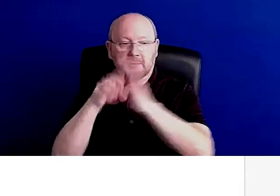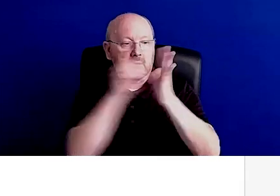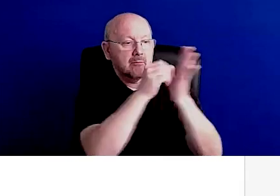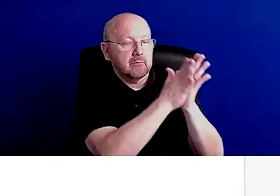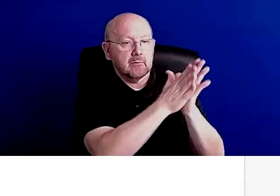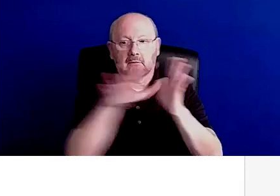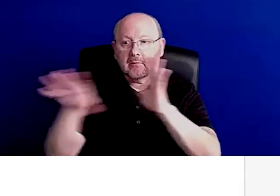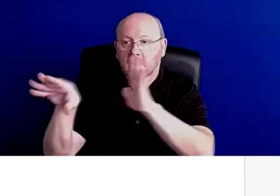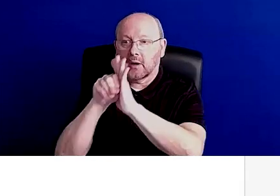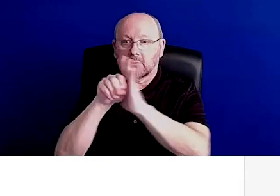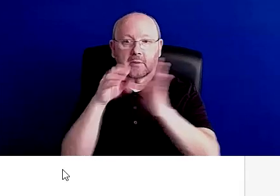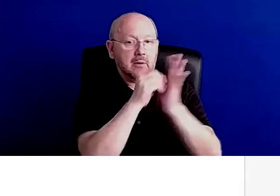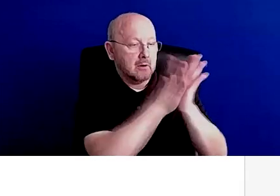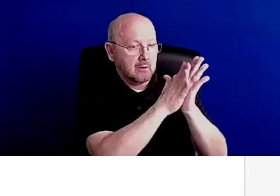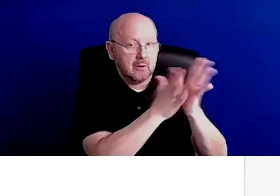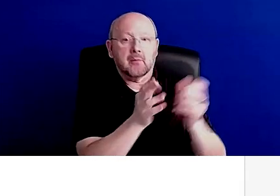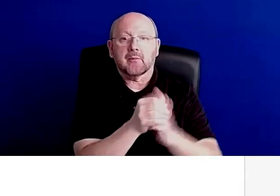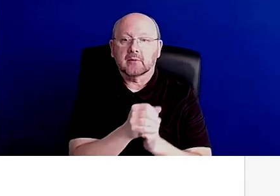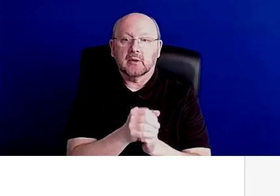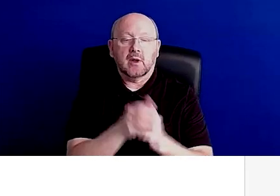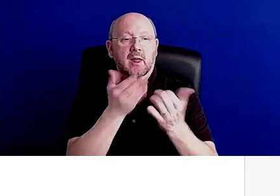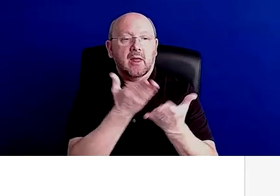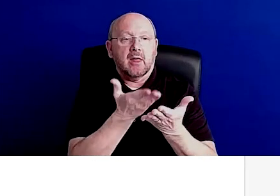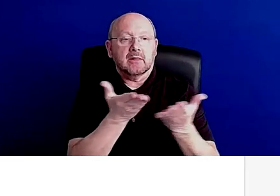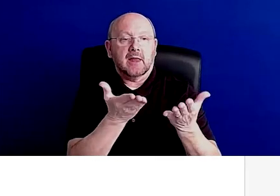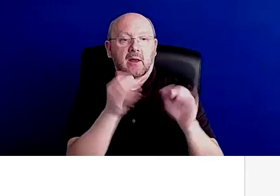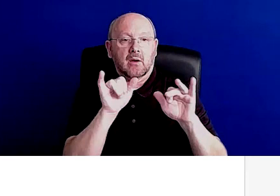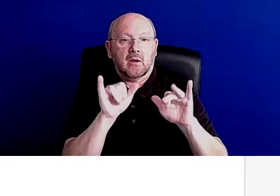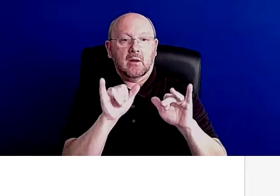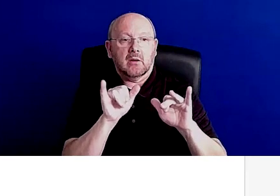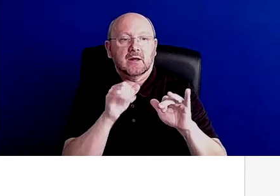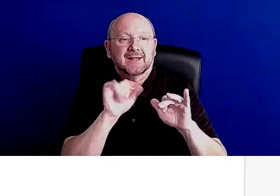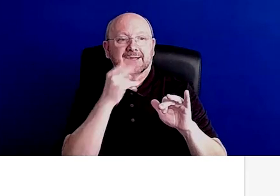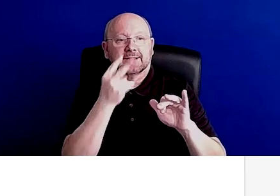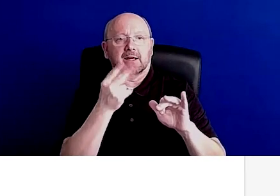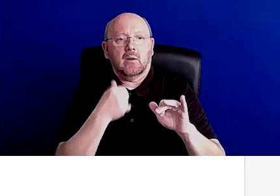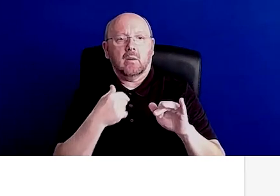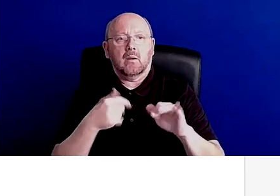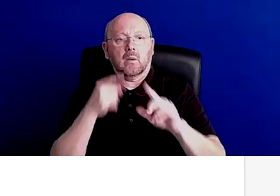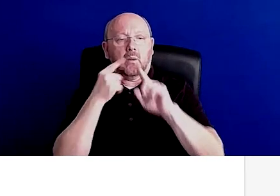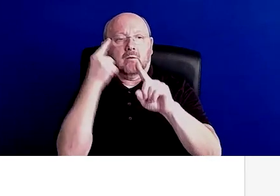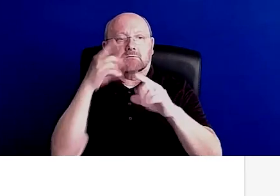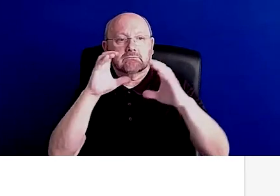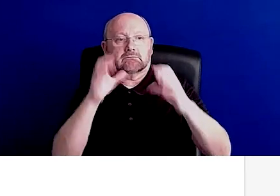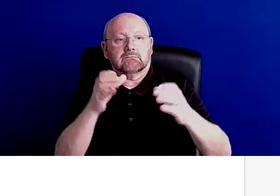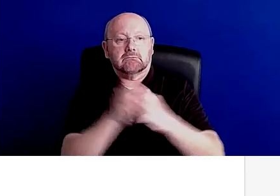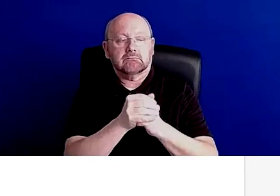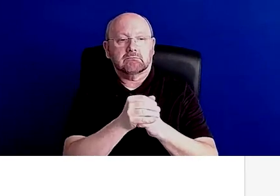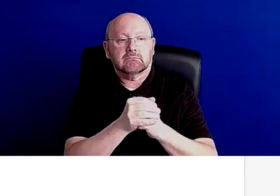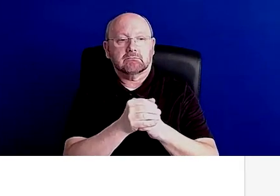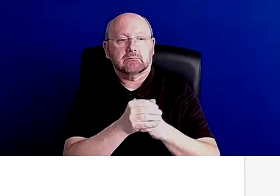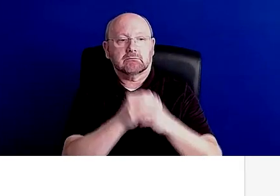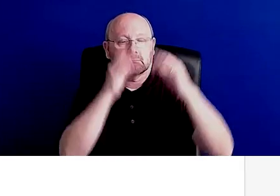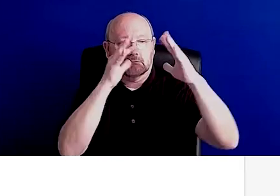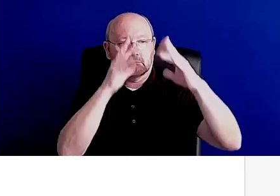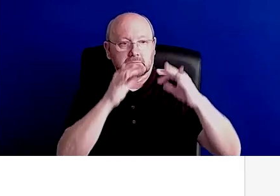the class and what the expectations of the class are. And so then after, it says it's a very comprehensive